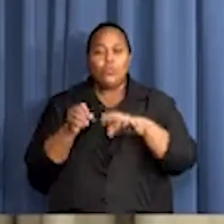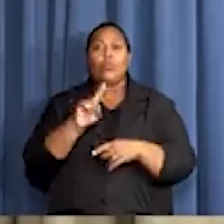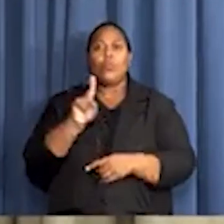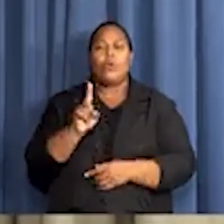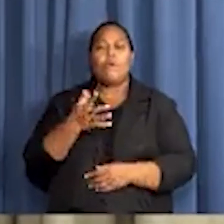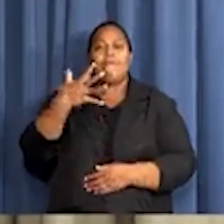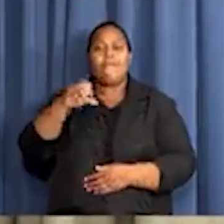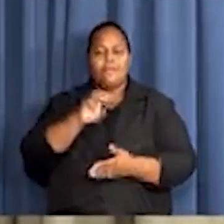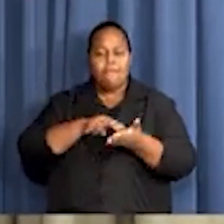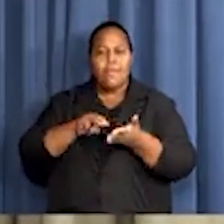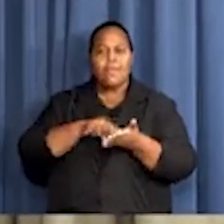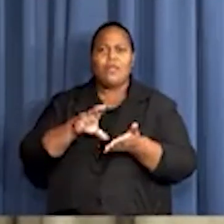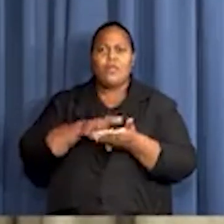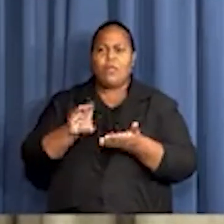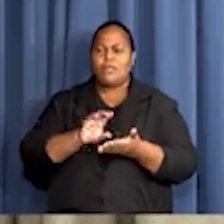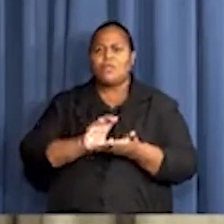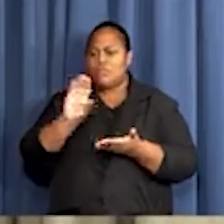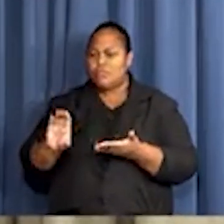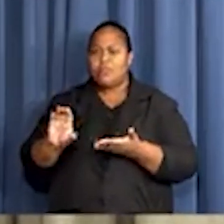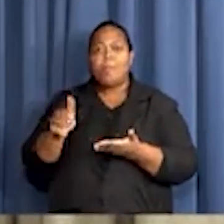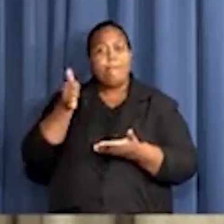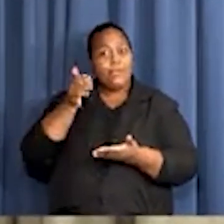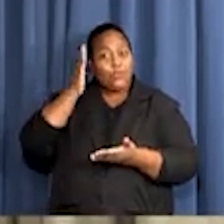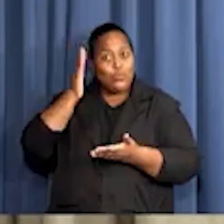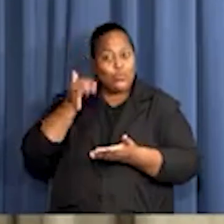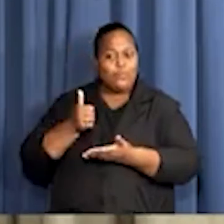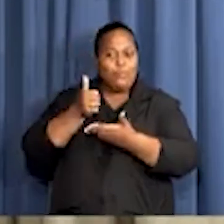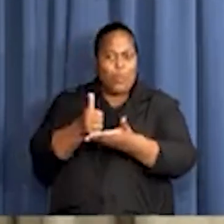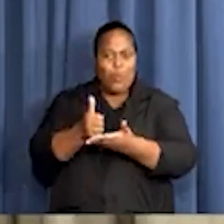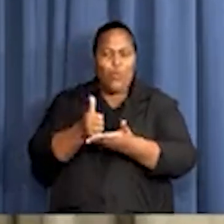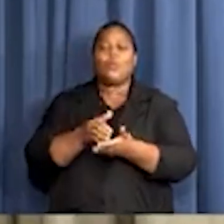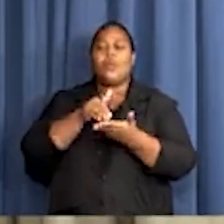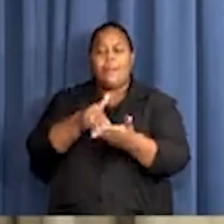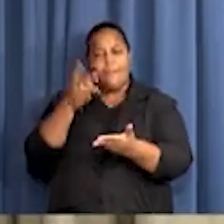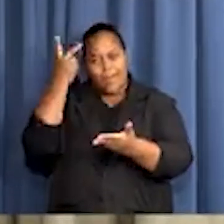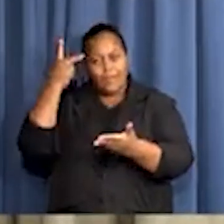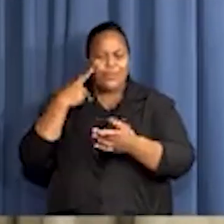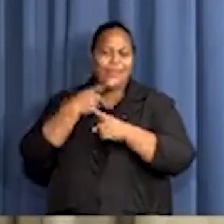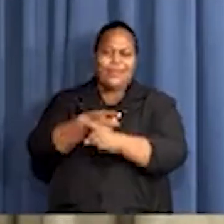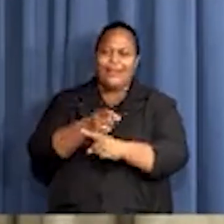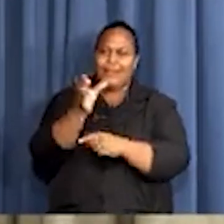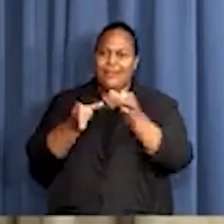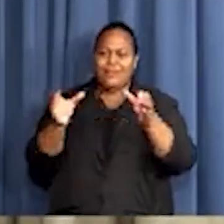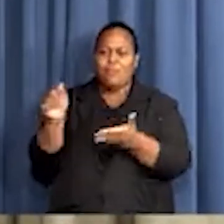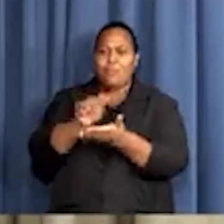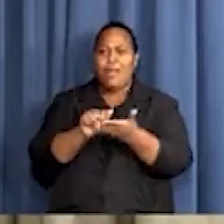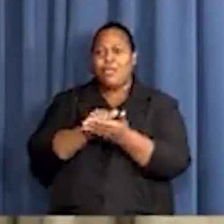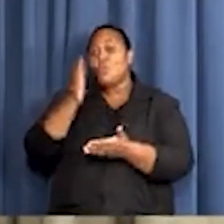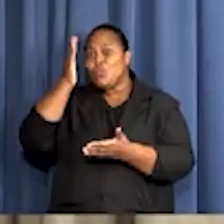million back-to-school support package to help parents and guardians buy school items for their